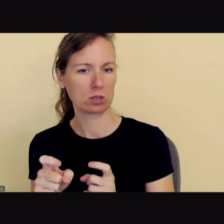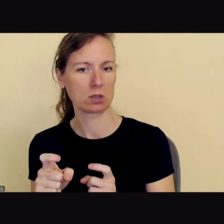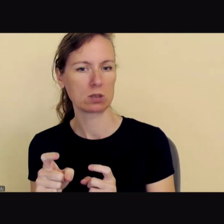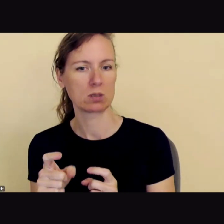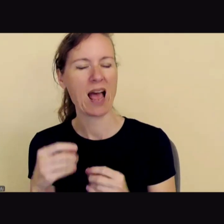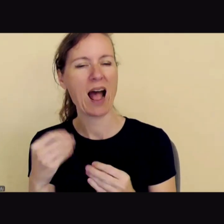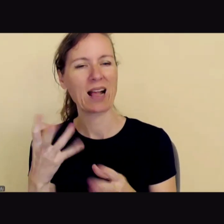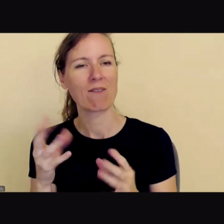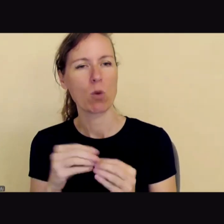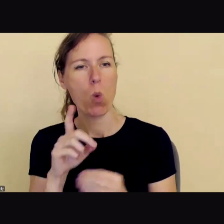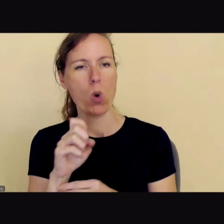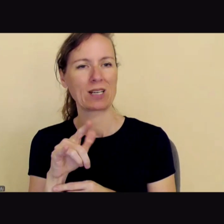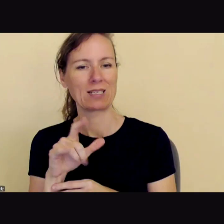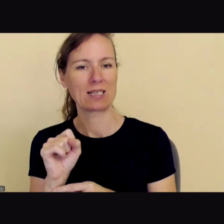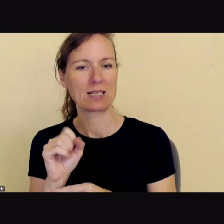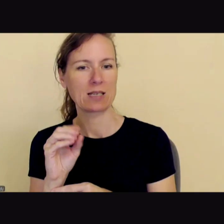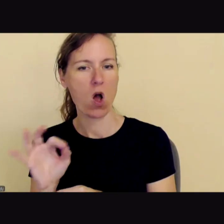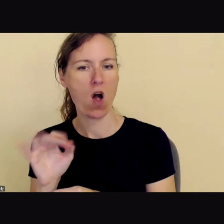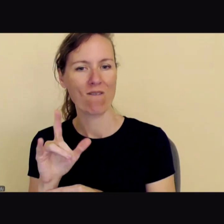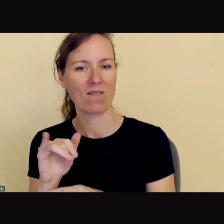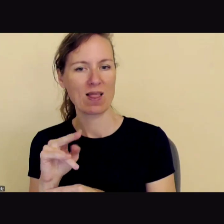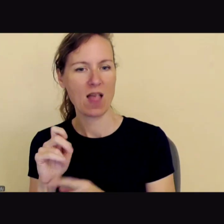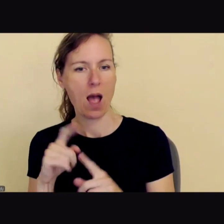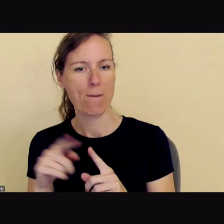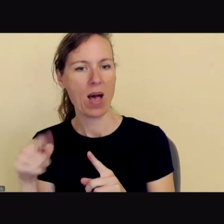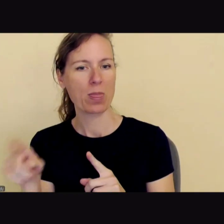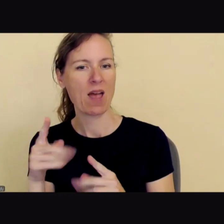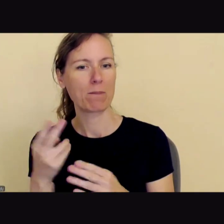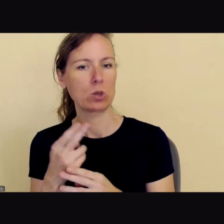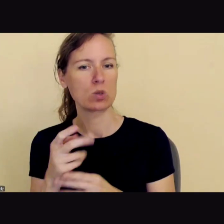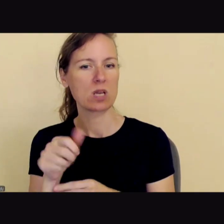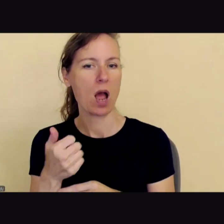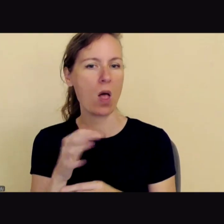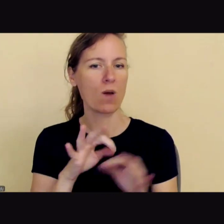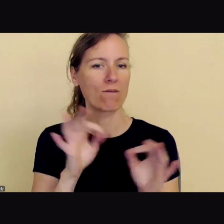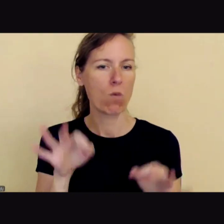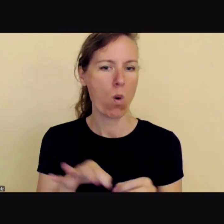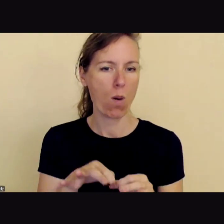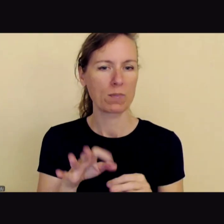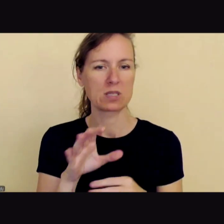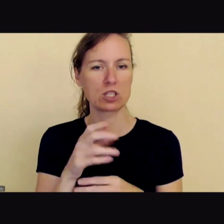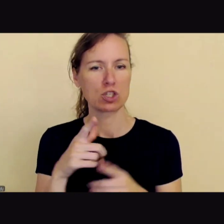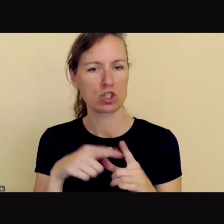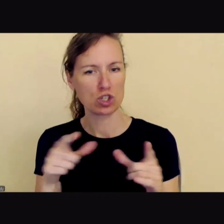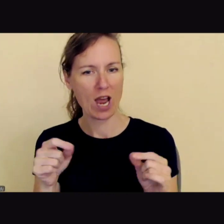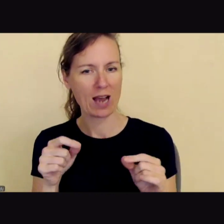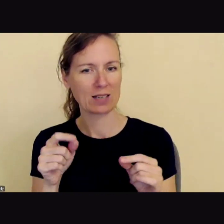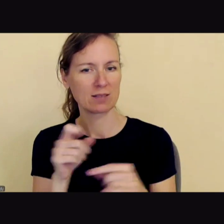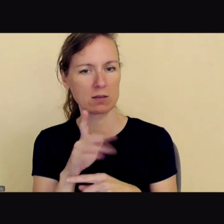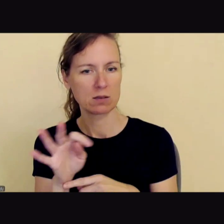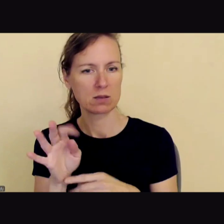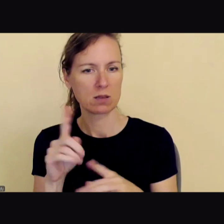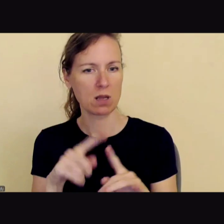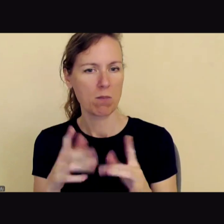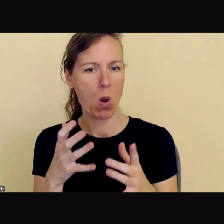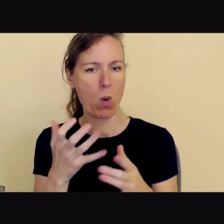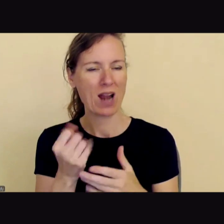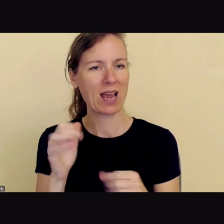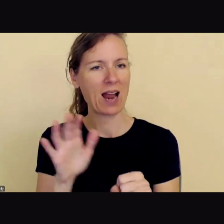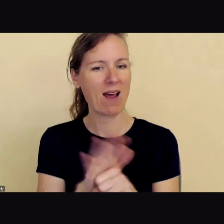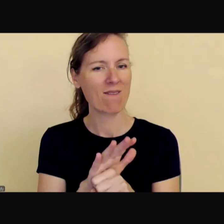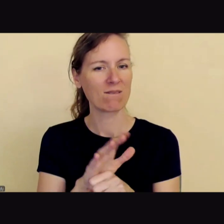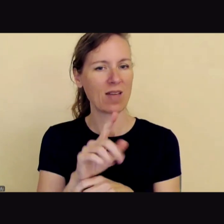forms, checks and stuff like that as a whole. But I want to get a final tally of what exactly they need for the entire year.